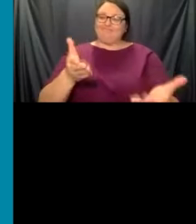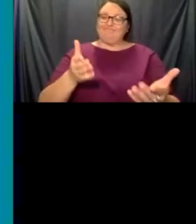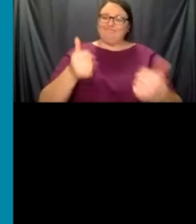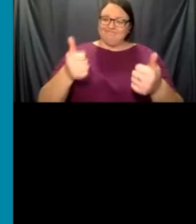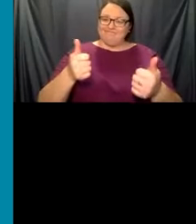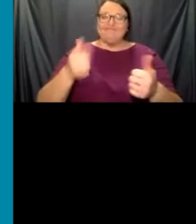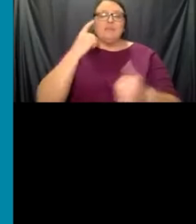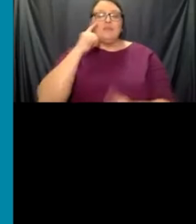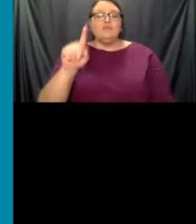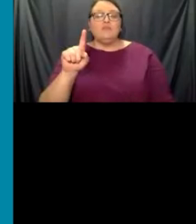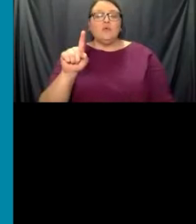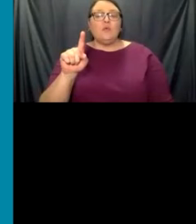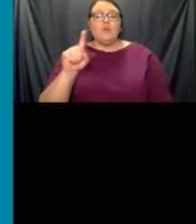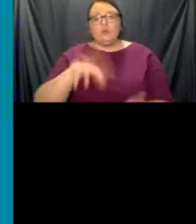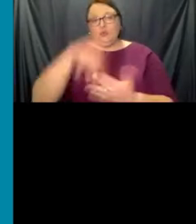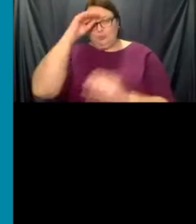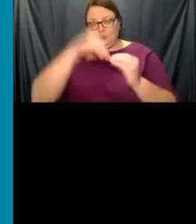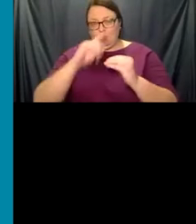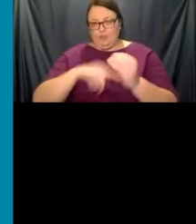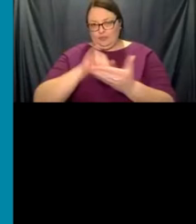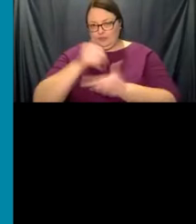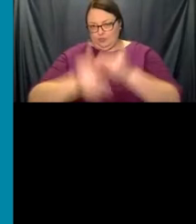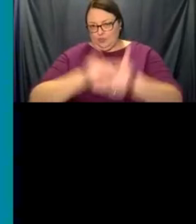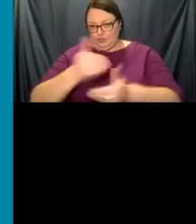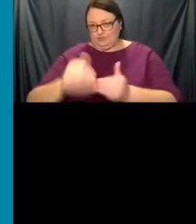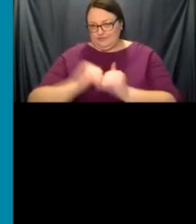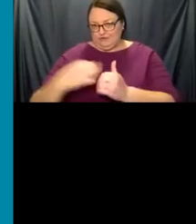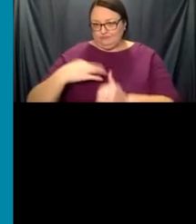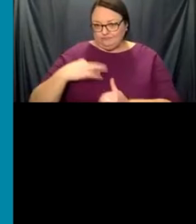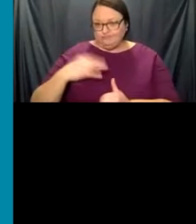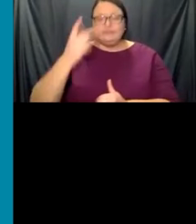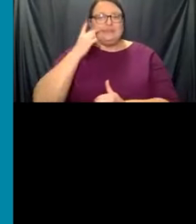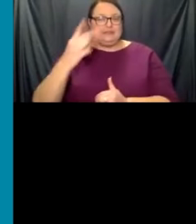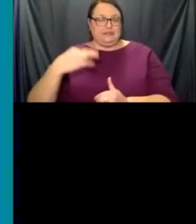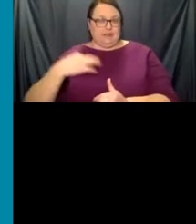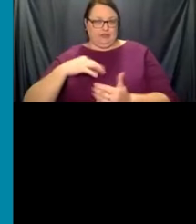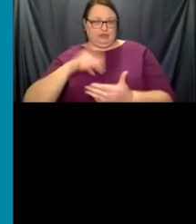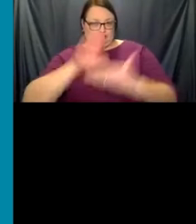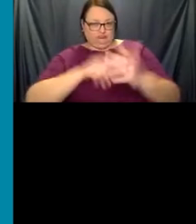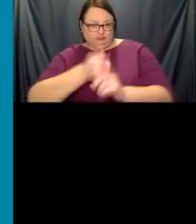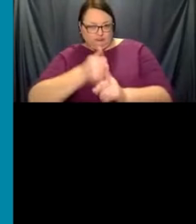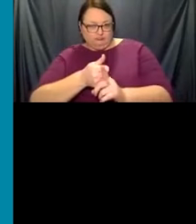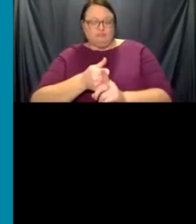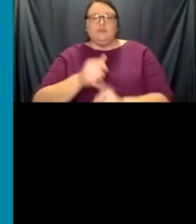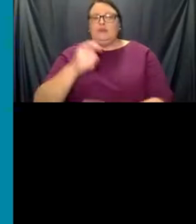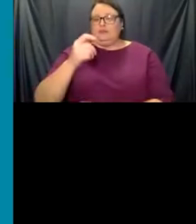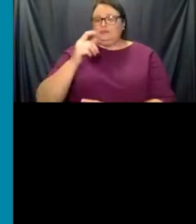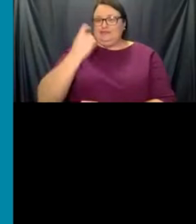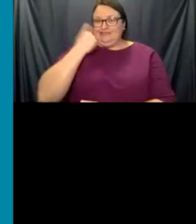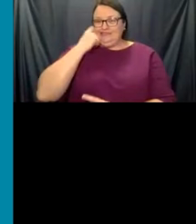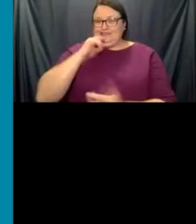for learning more about La that process. solicitud para recibir fondos de CDBG Marcus just put del año